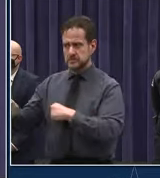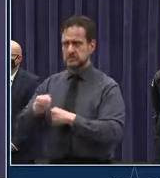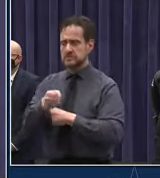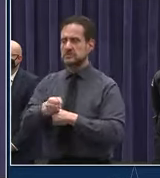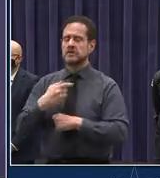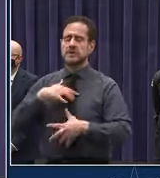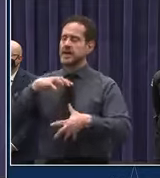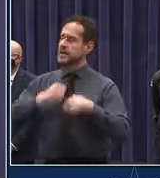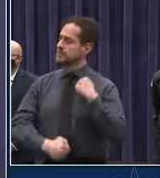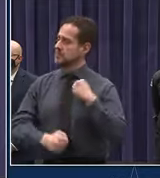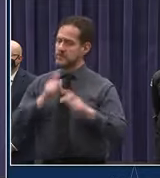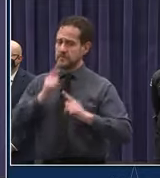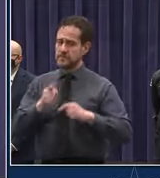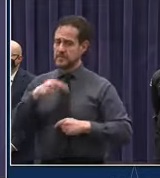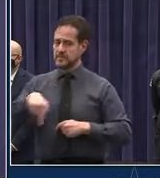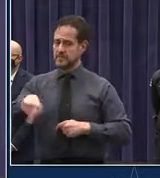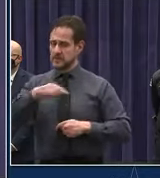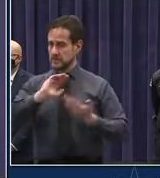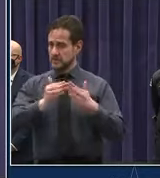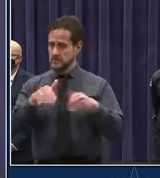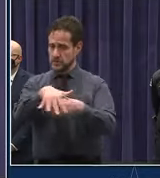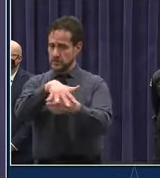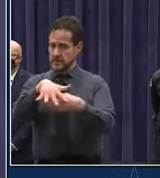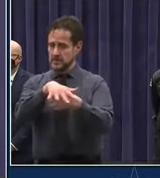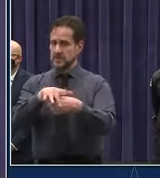that we will hold you accountable and we will do